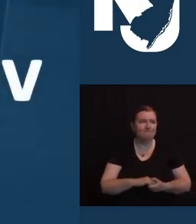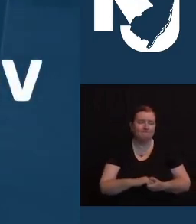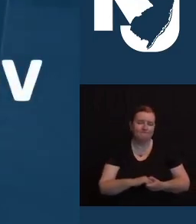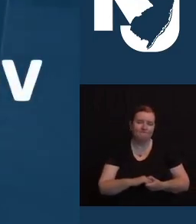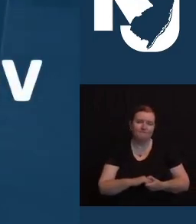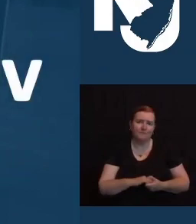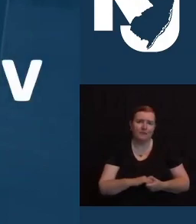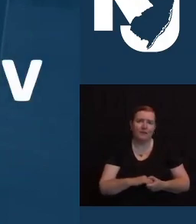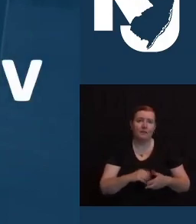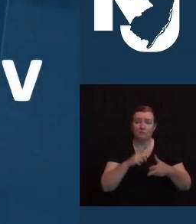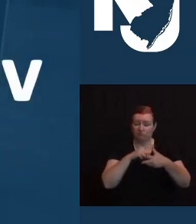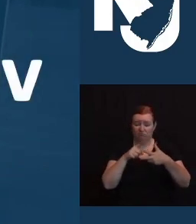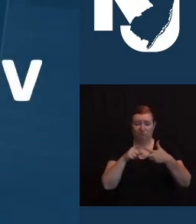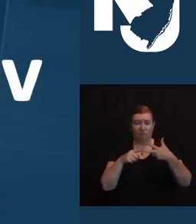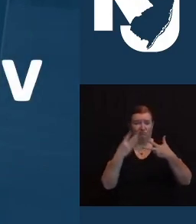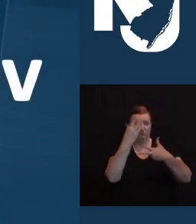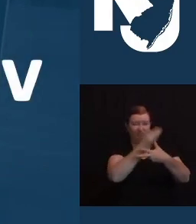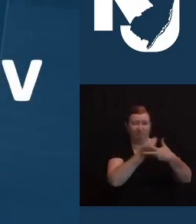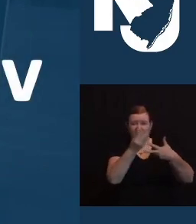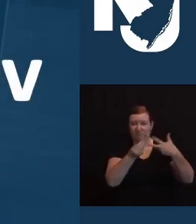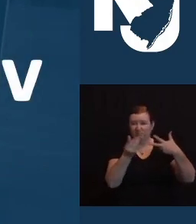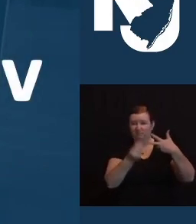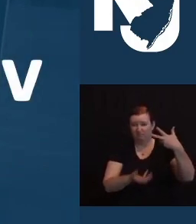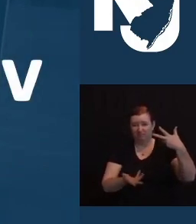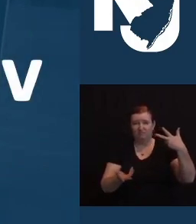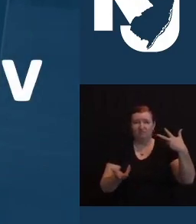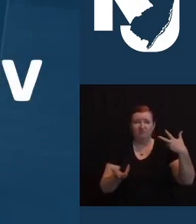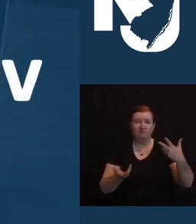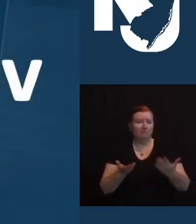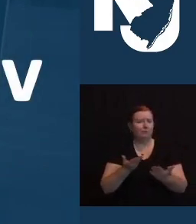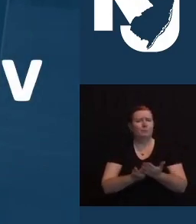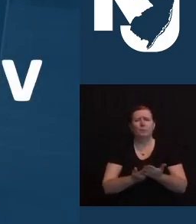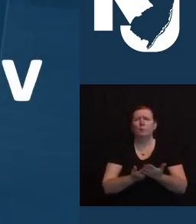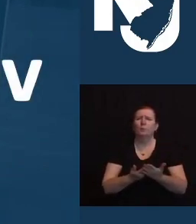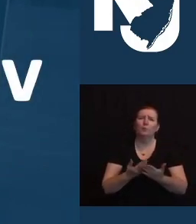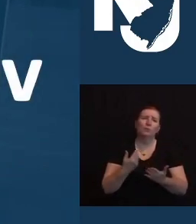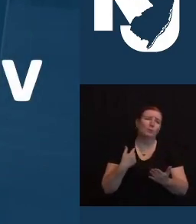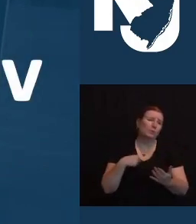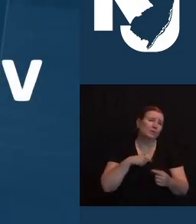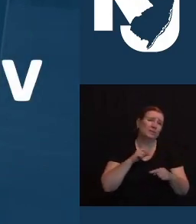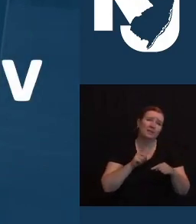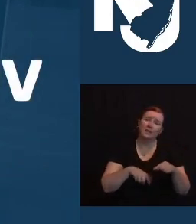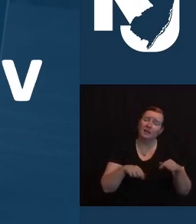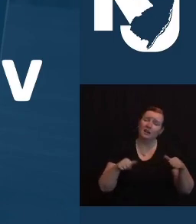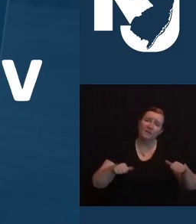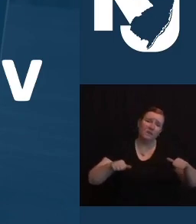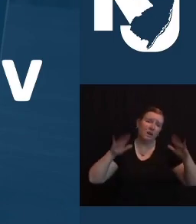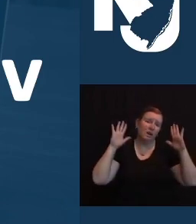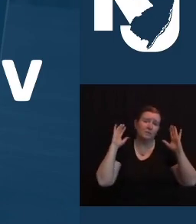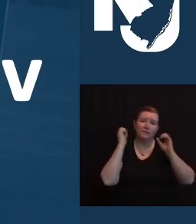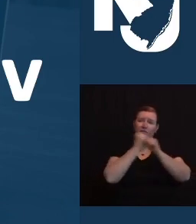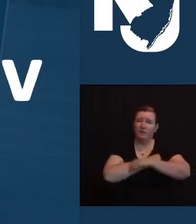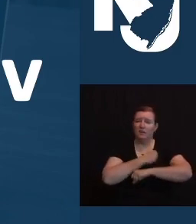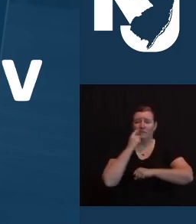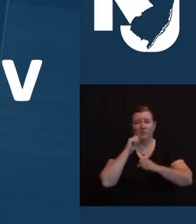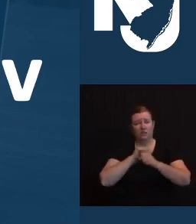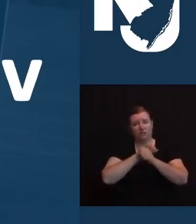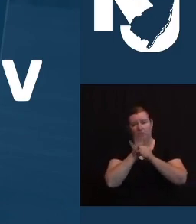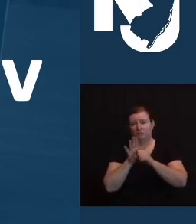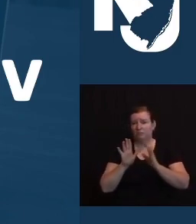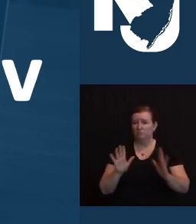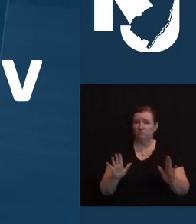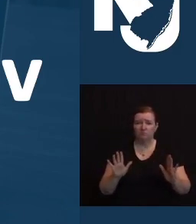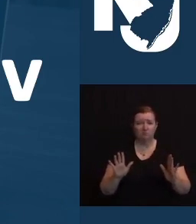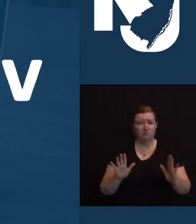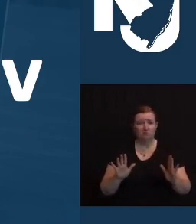away, and 3 more reminders of why we cannot become complacent in our battle against this virus. Think of how the